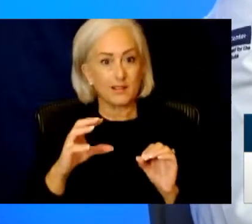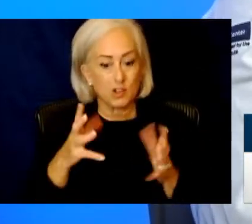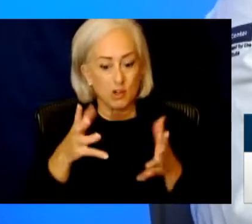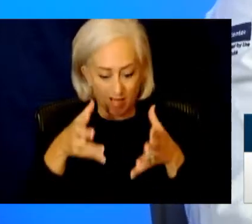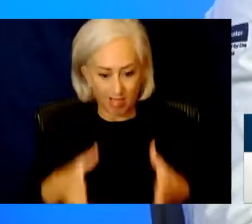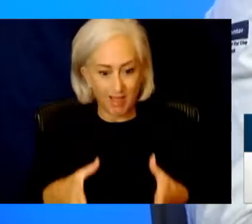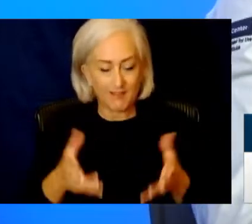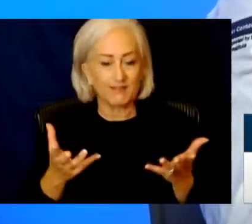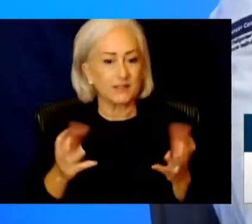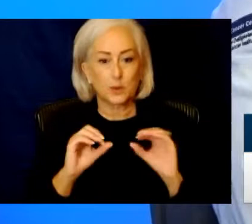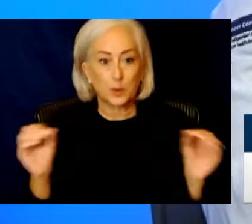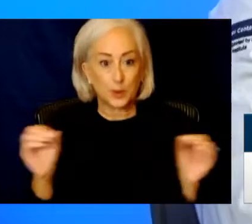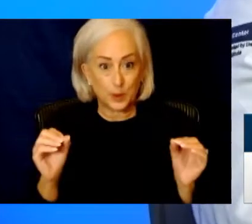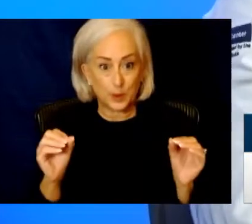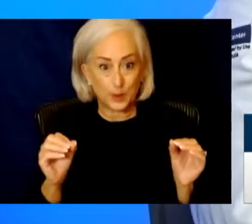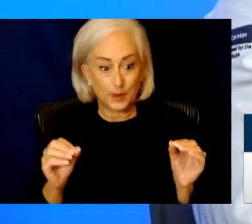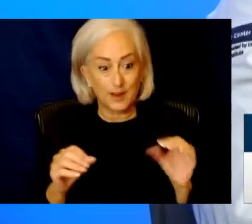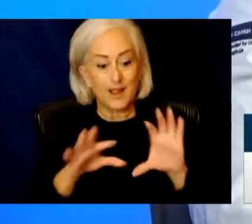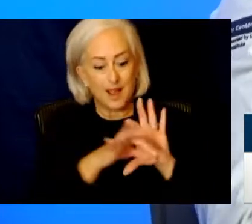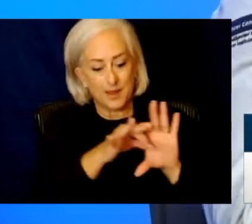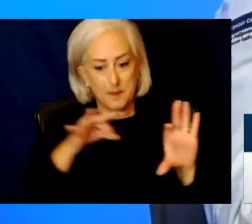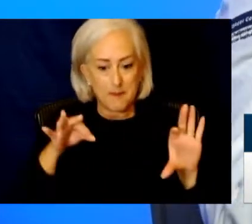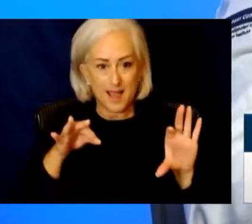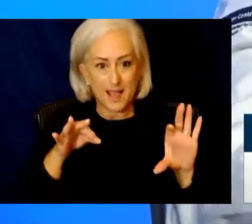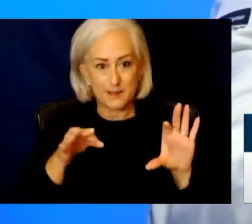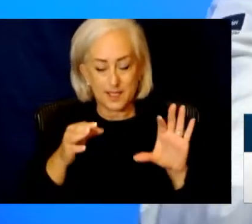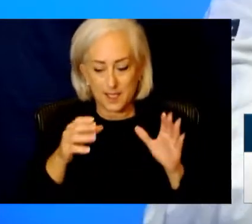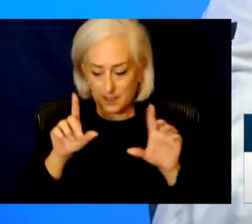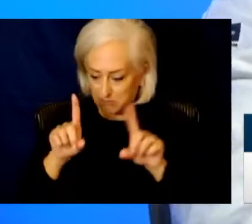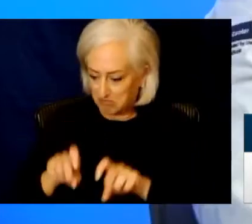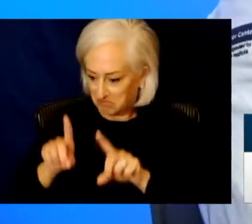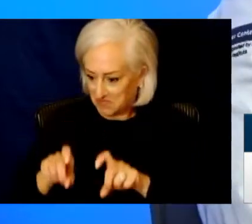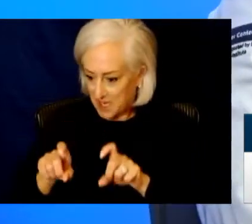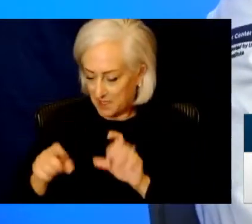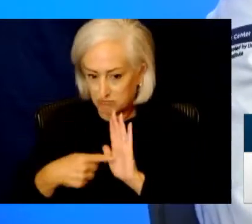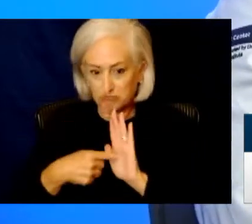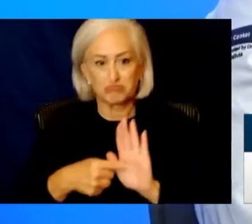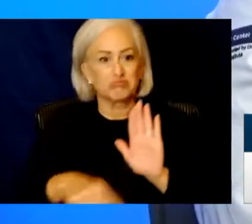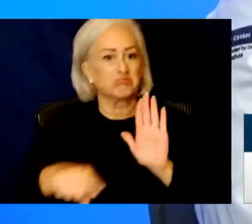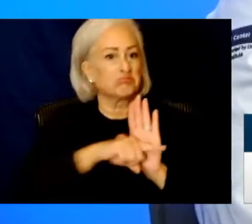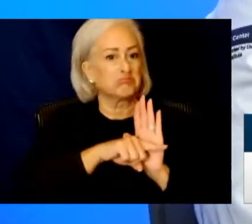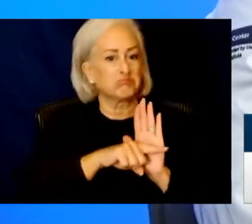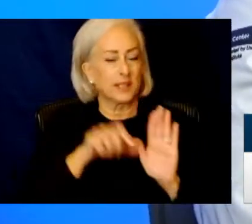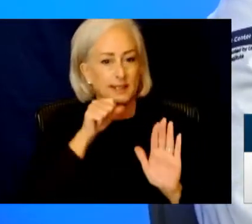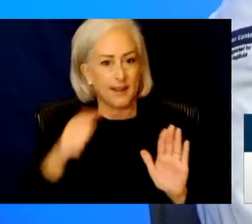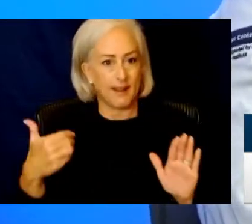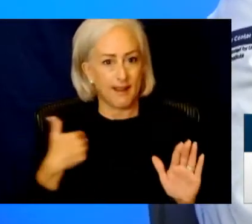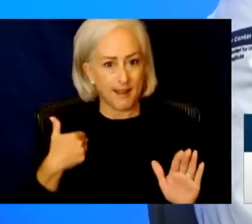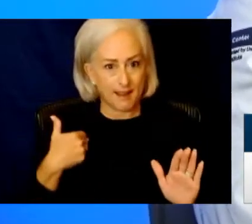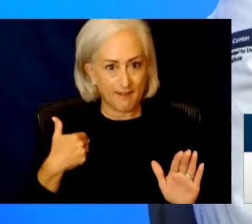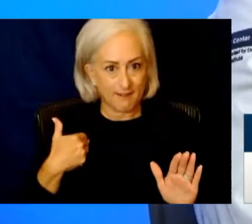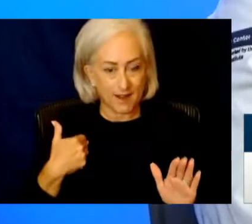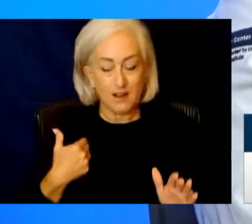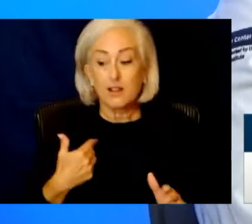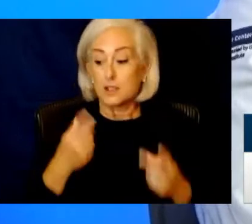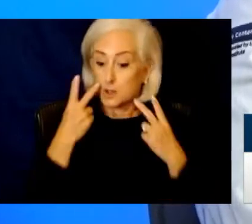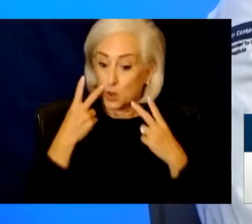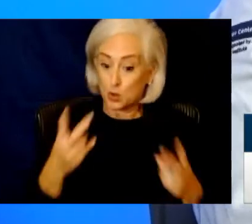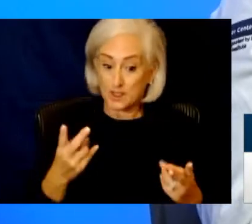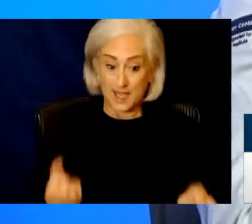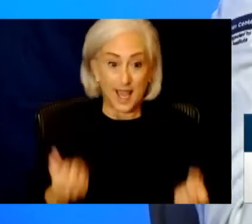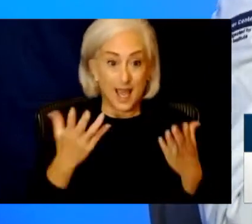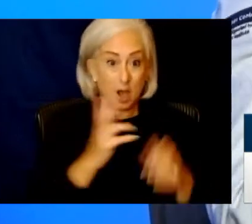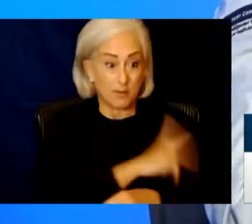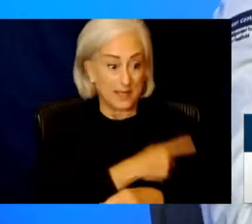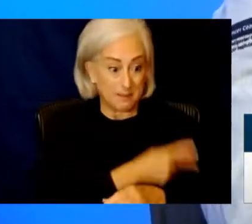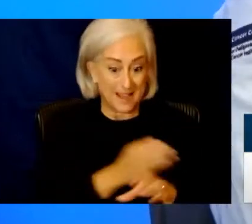negative. And that was one of the endpoints of the study, is to look at how many patients achieved complete response at 12 months, and 100% did. So